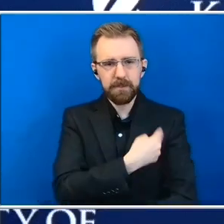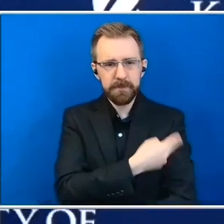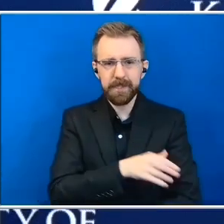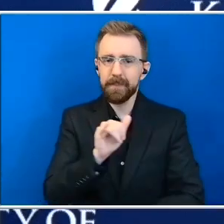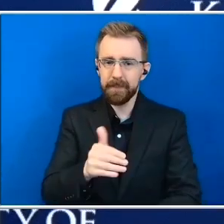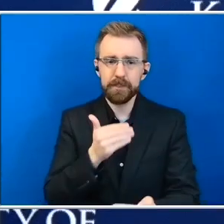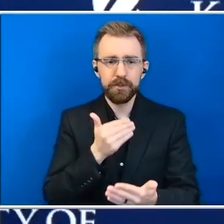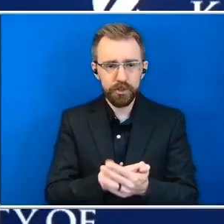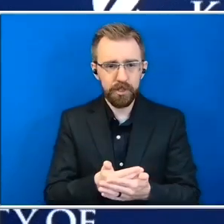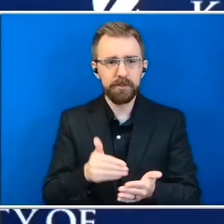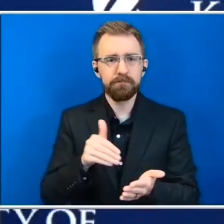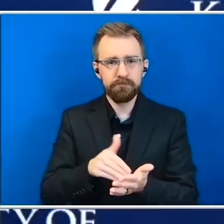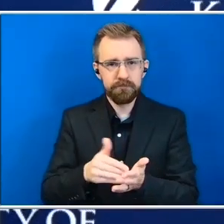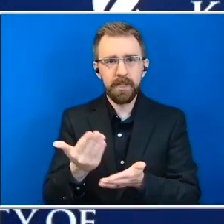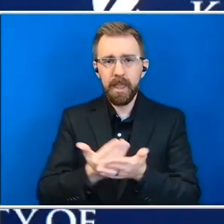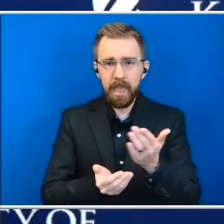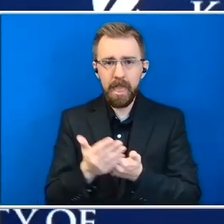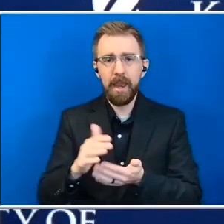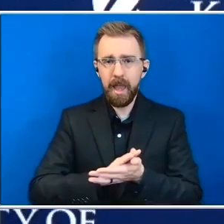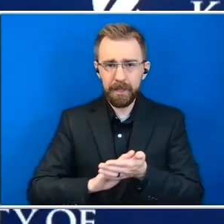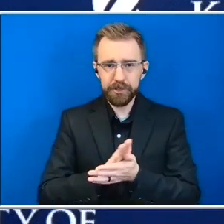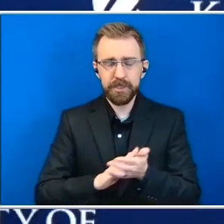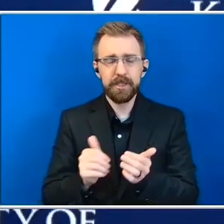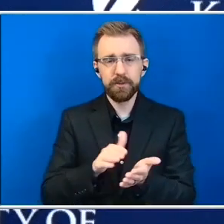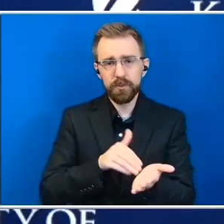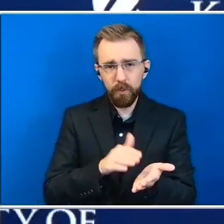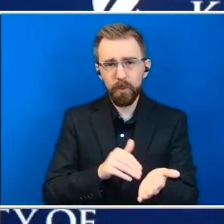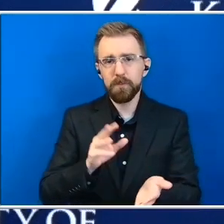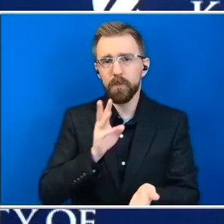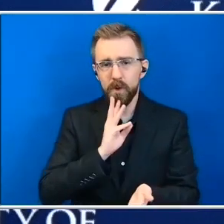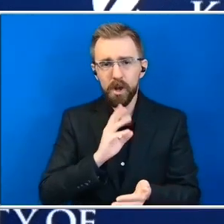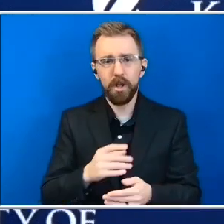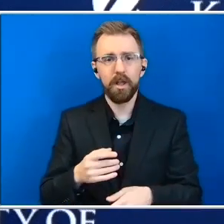hand hygiene with soap and water or alcohol hand